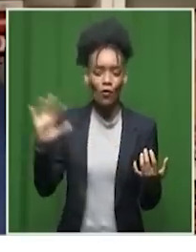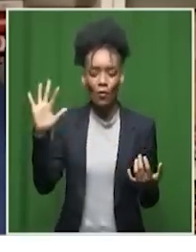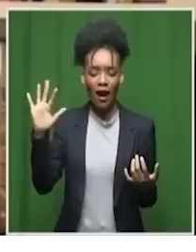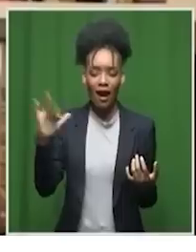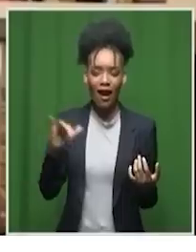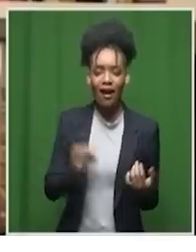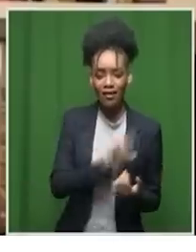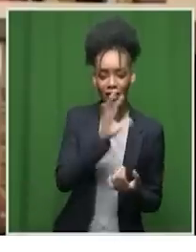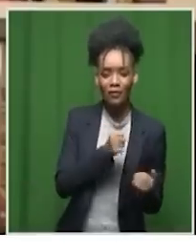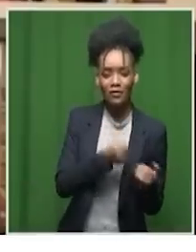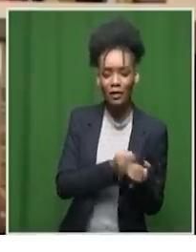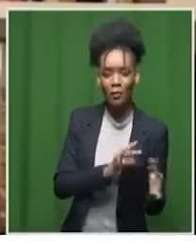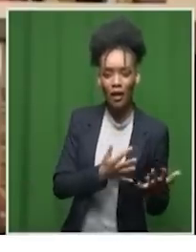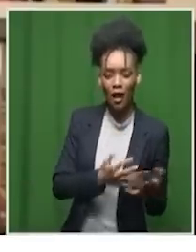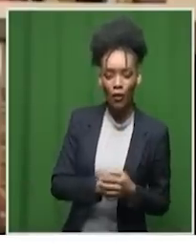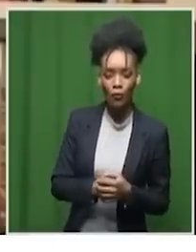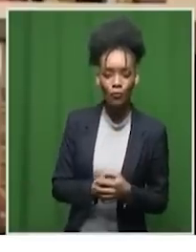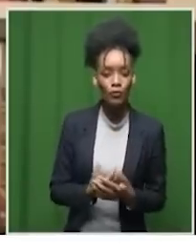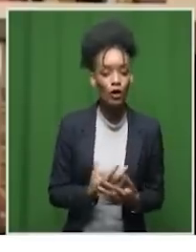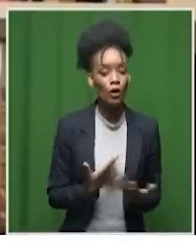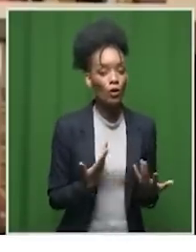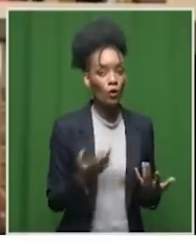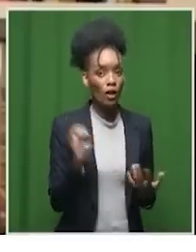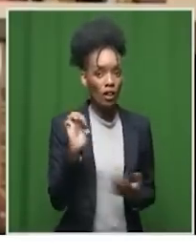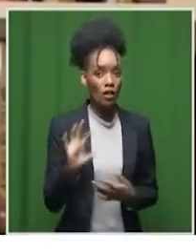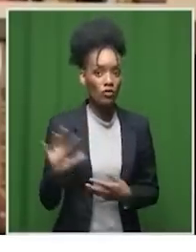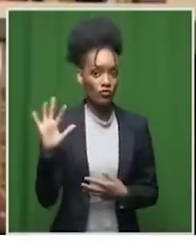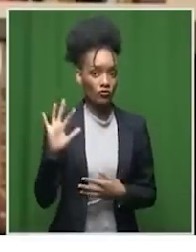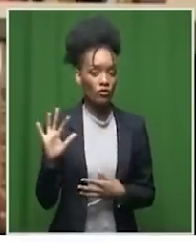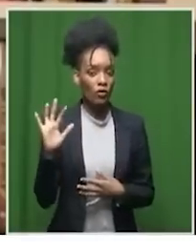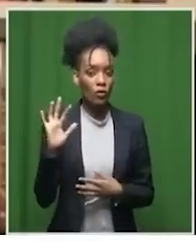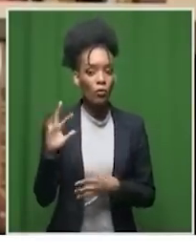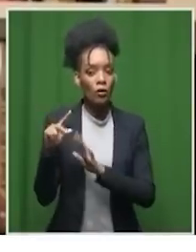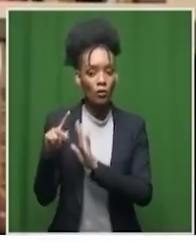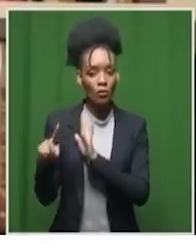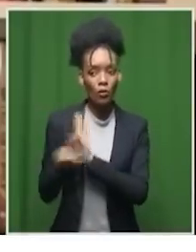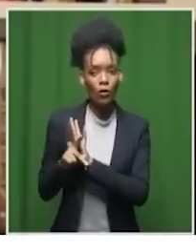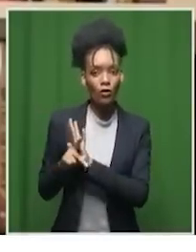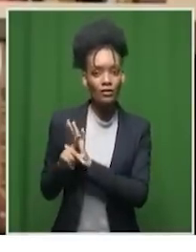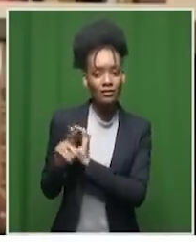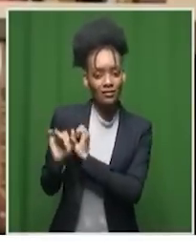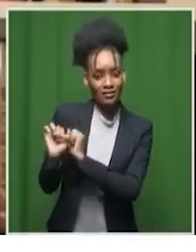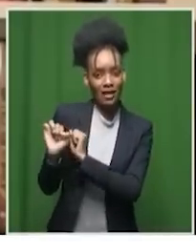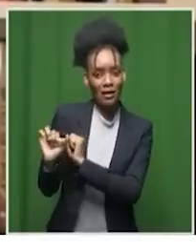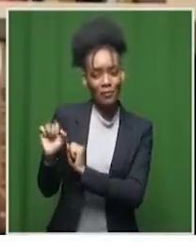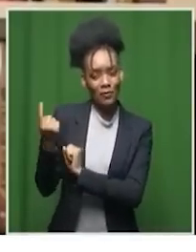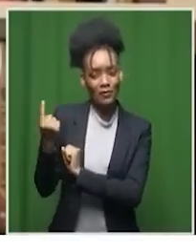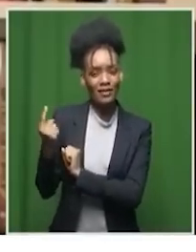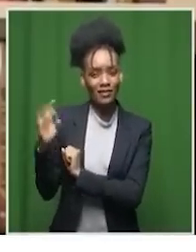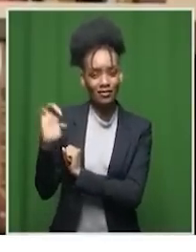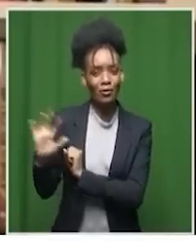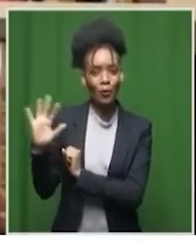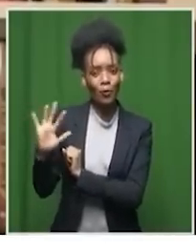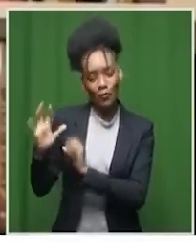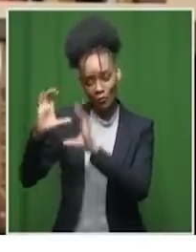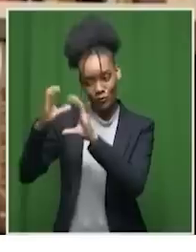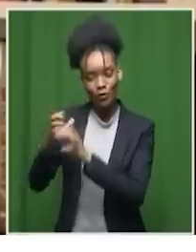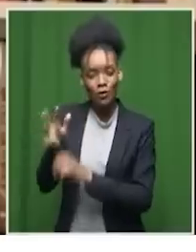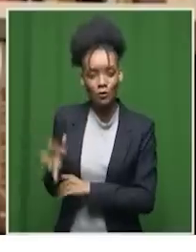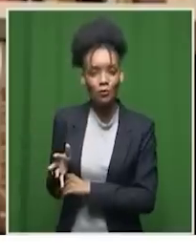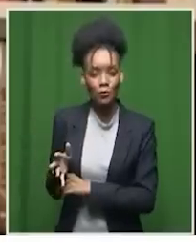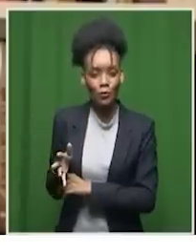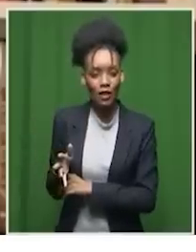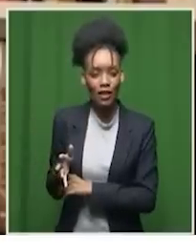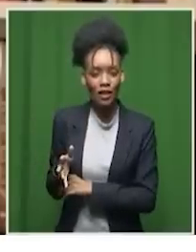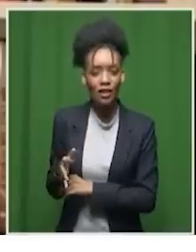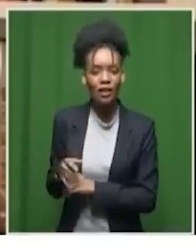Well, European policy will look after its own interests, and there are trading interests. There are very, very significant and